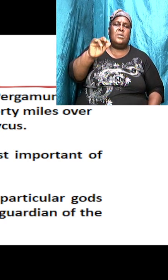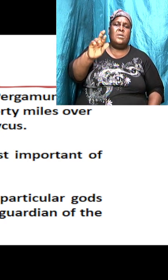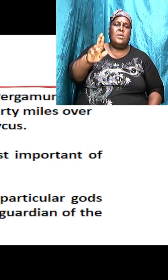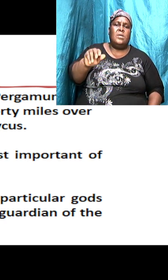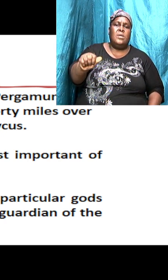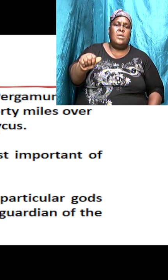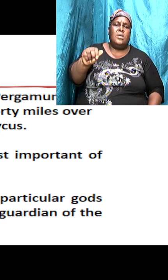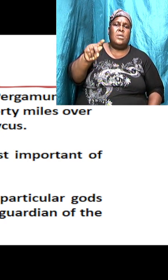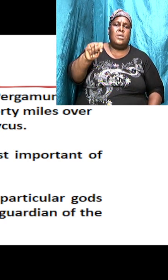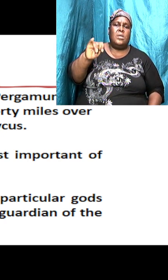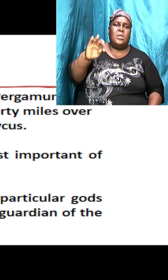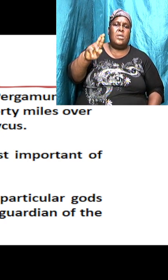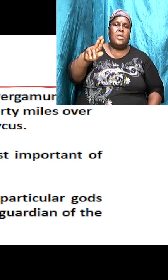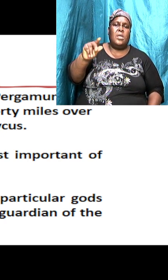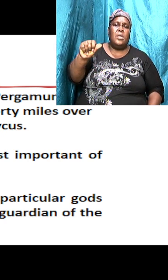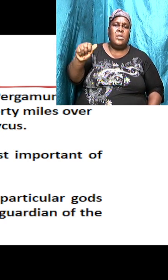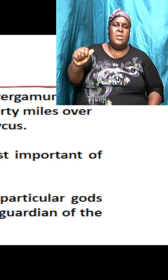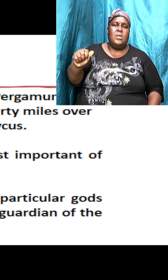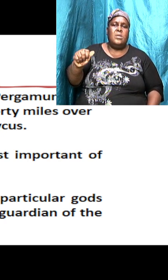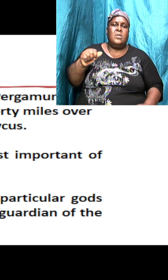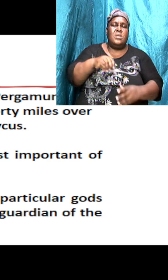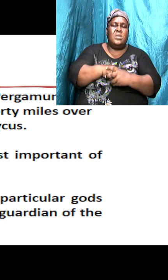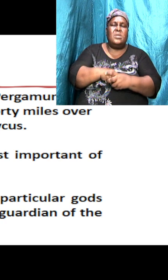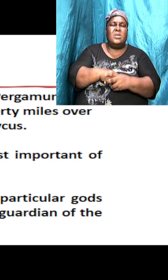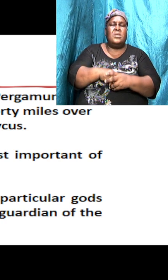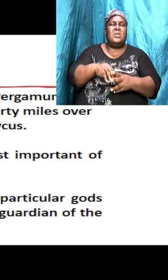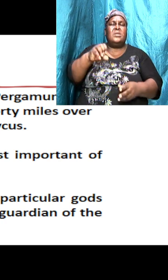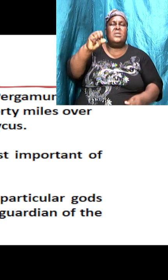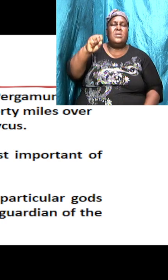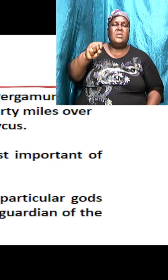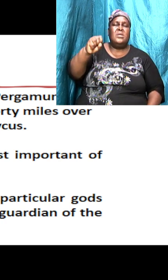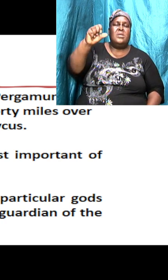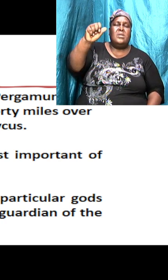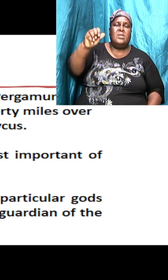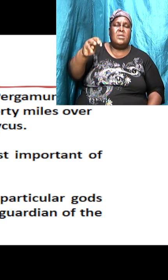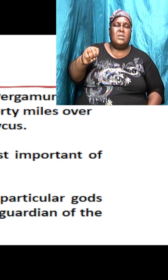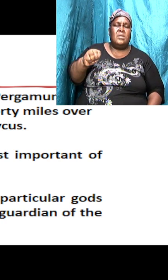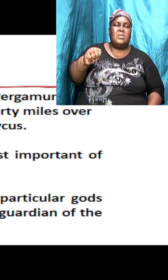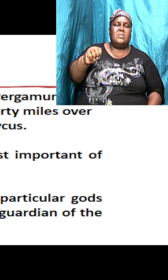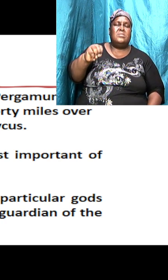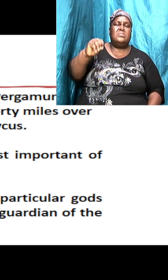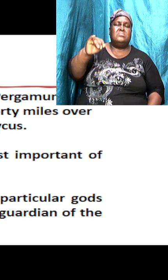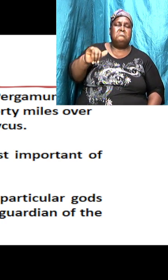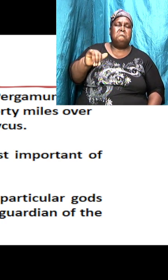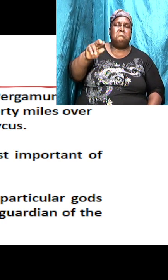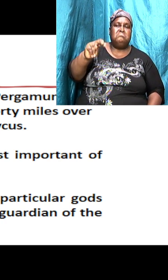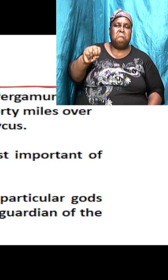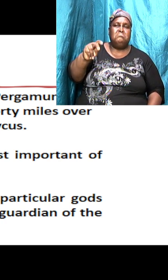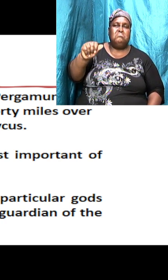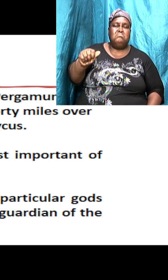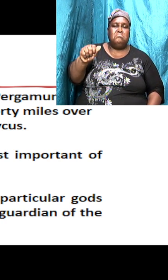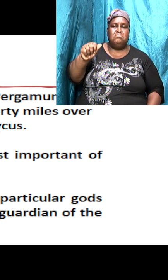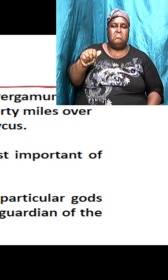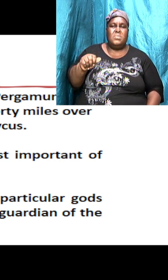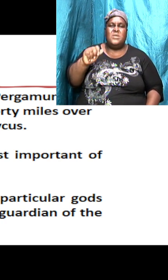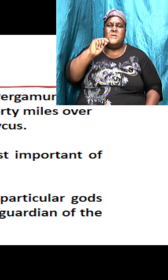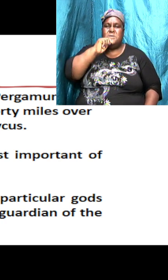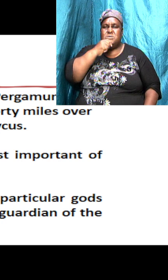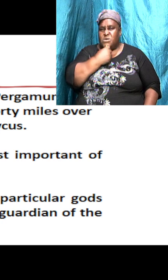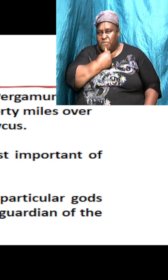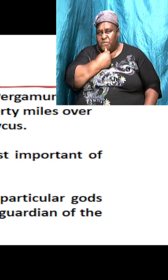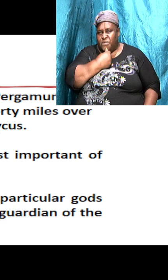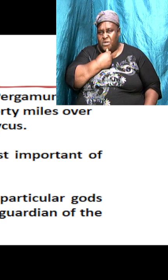in Smyrna, where they were persecuted and where they suffered. There was nothing to suggest that there was anything